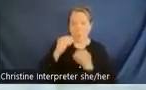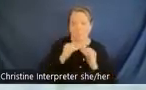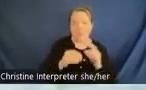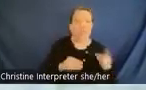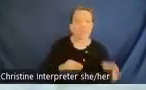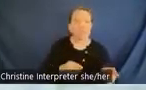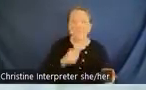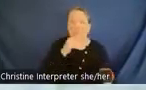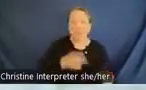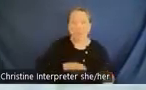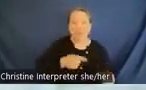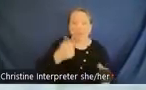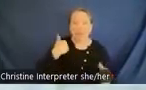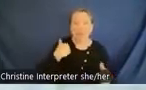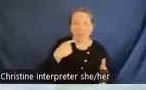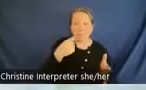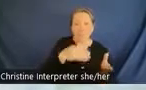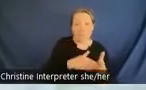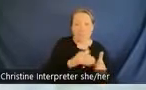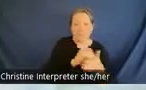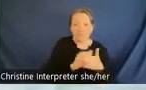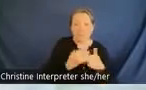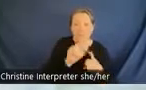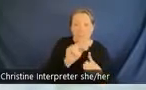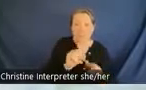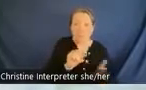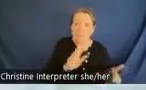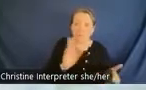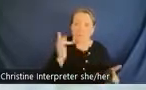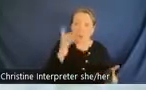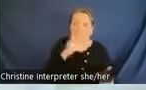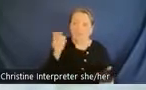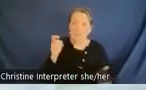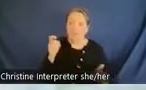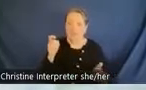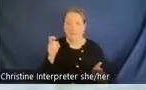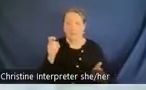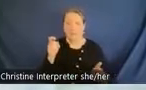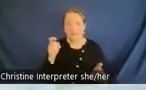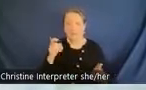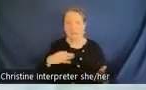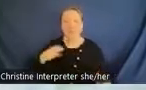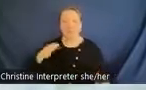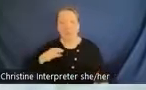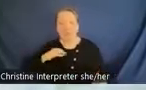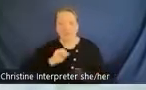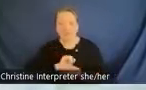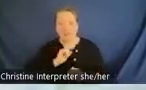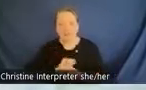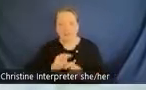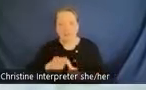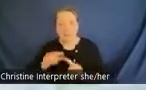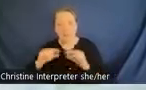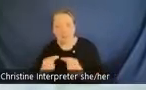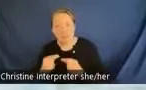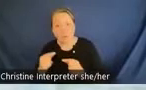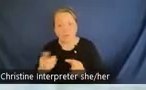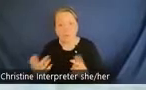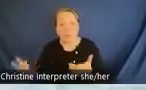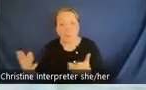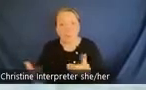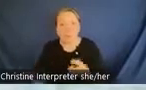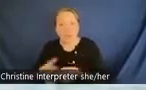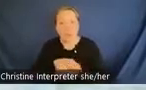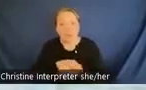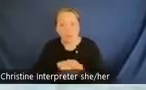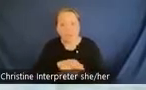with the $1,000 because the value of the volunteer labor from that group counts. So that's somebody who